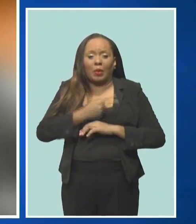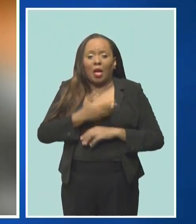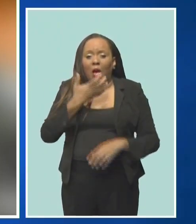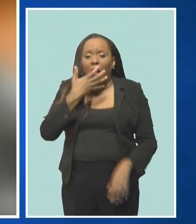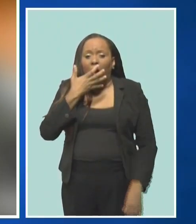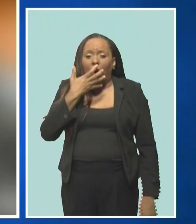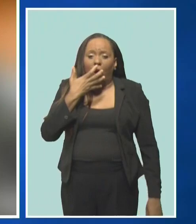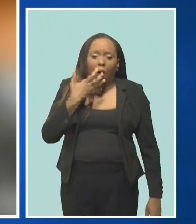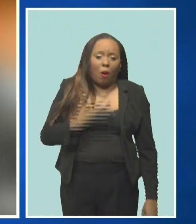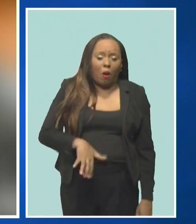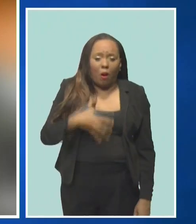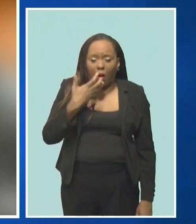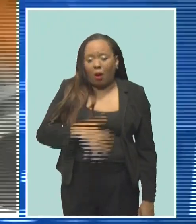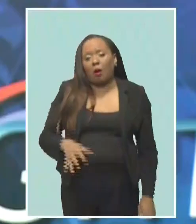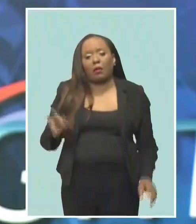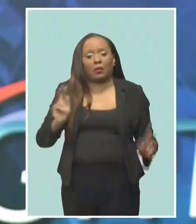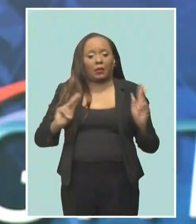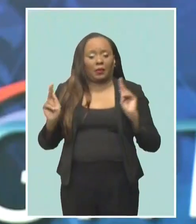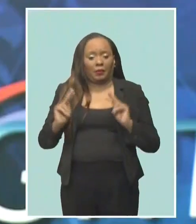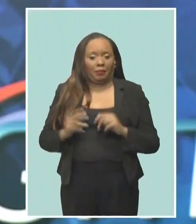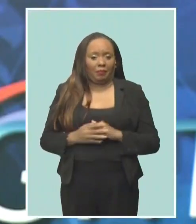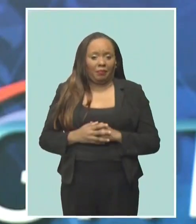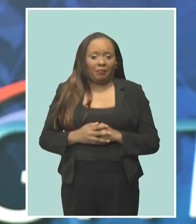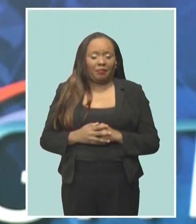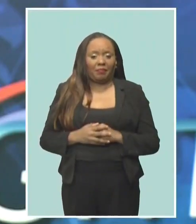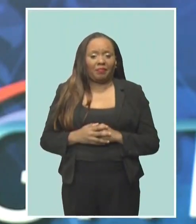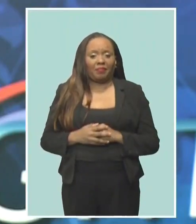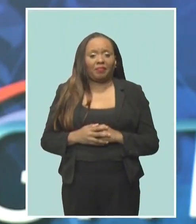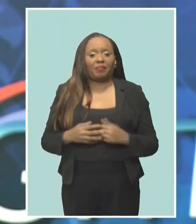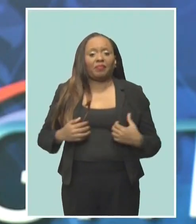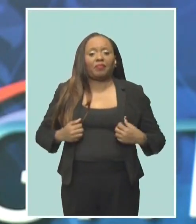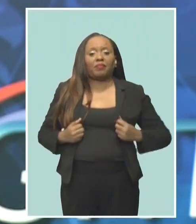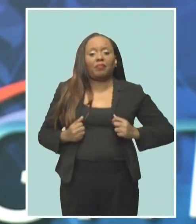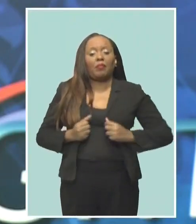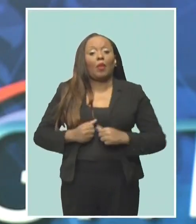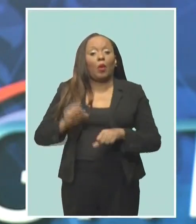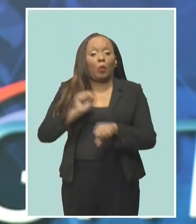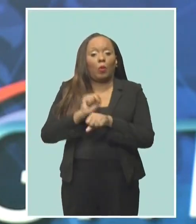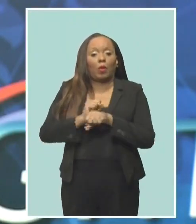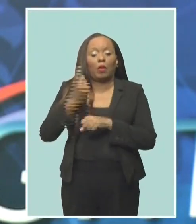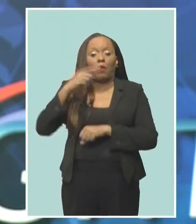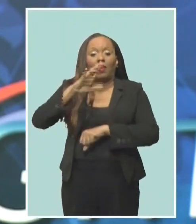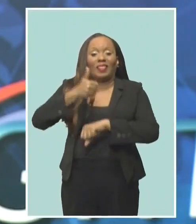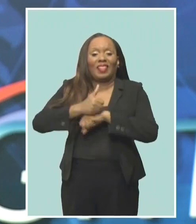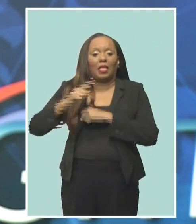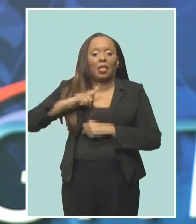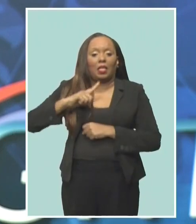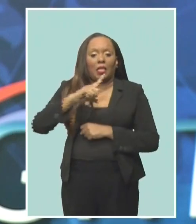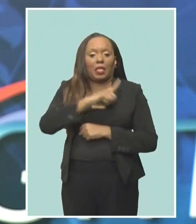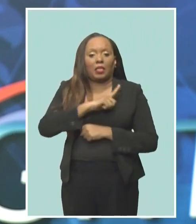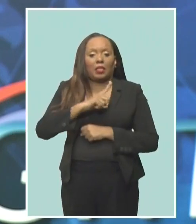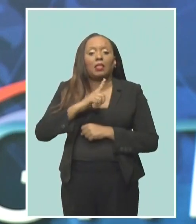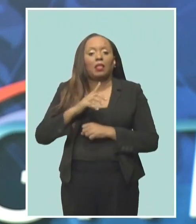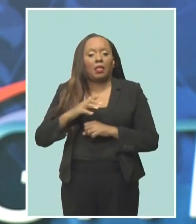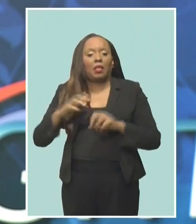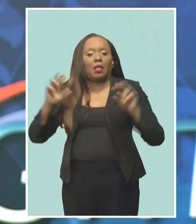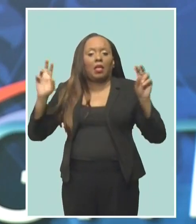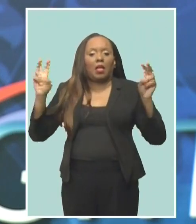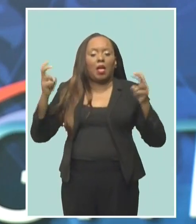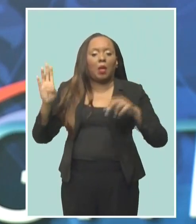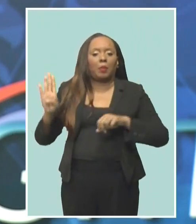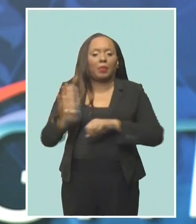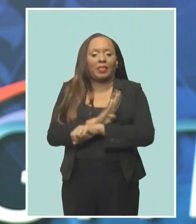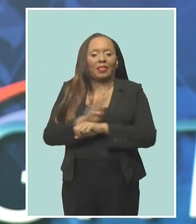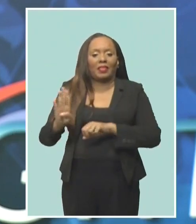days, and heat stress for people. Now, work on legislation to establish Business Barbados has been completed.